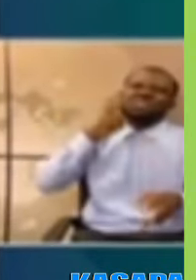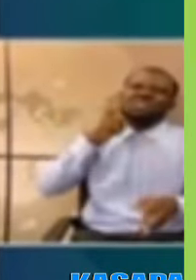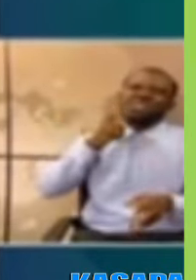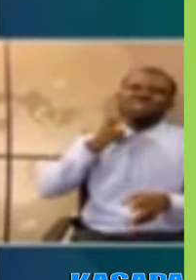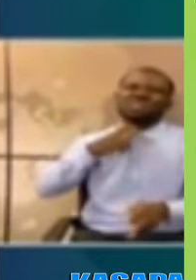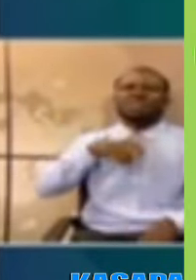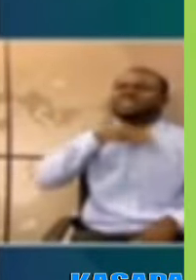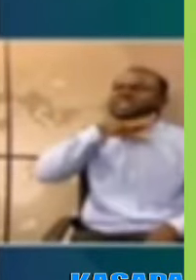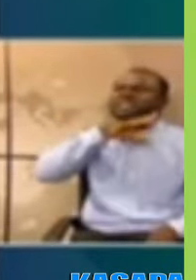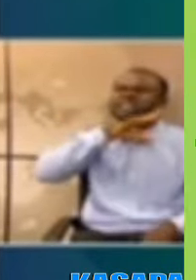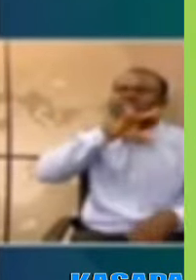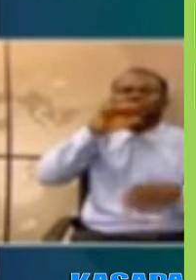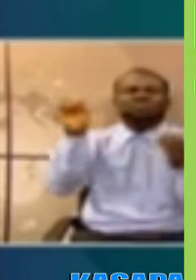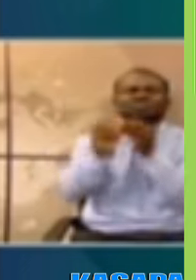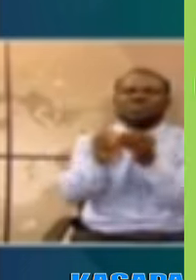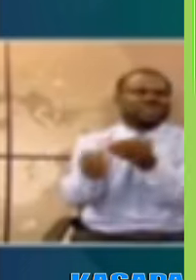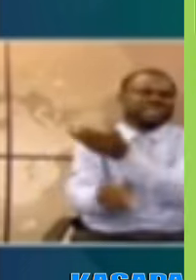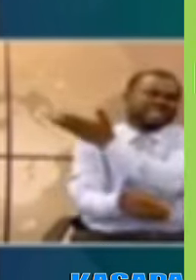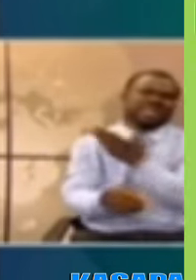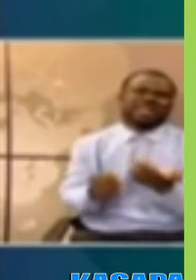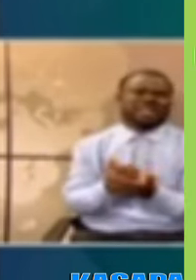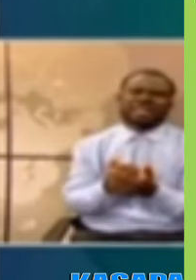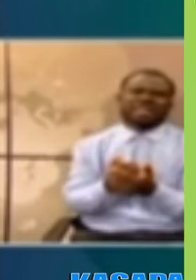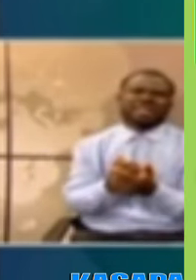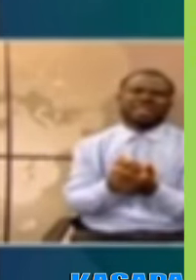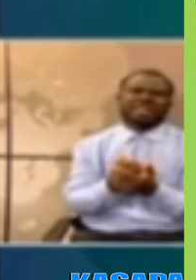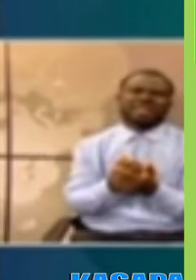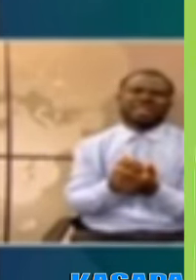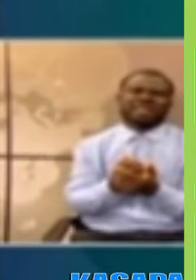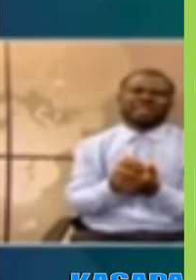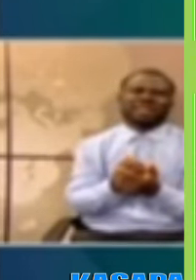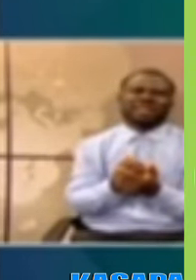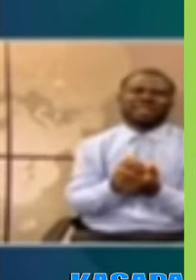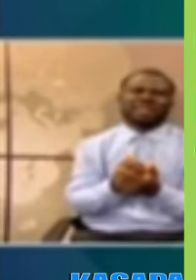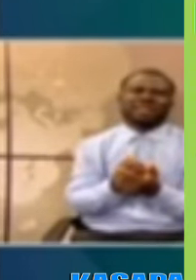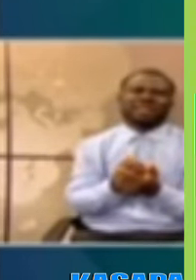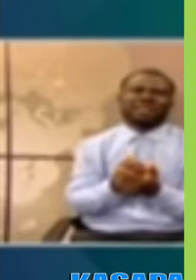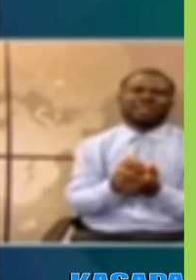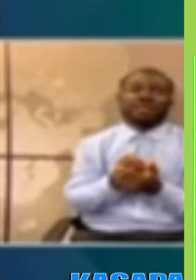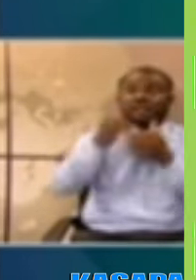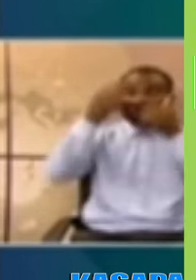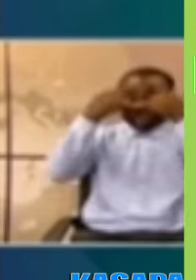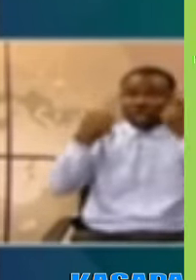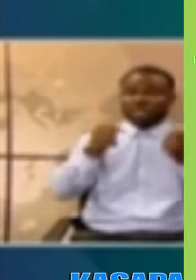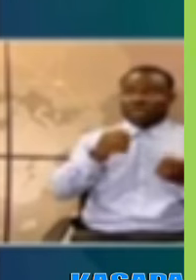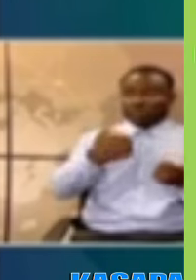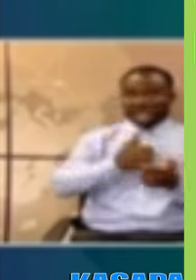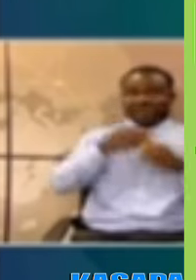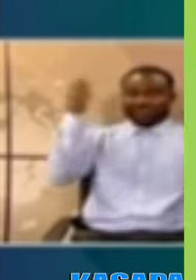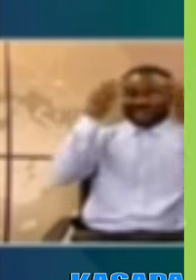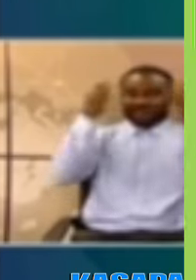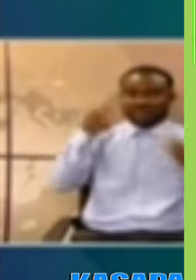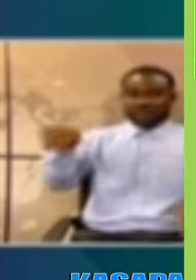Ah? You can't say, Sanko for 20, you are going in. Go what's the North Korea?